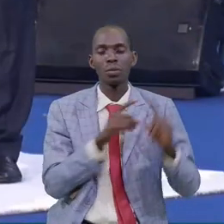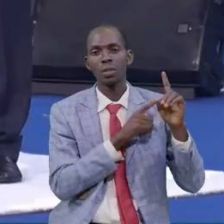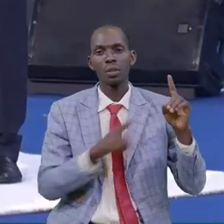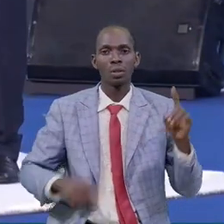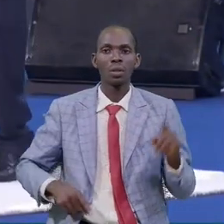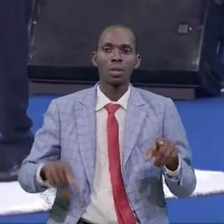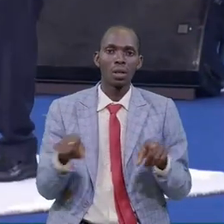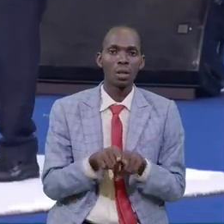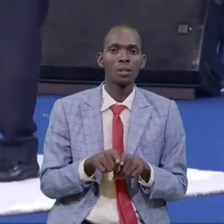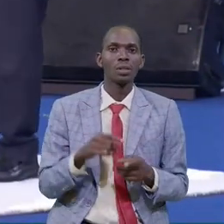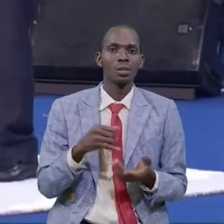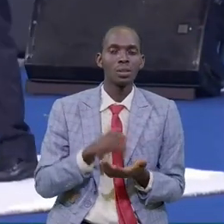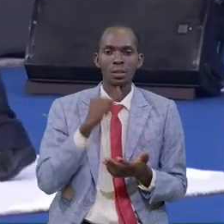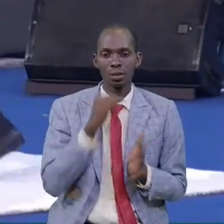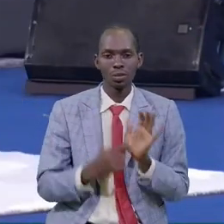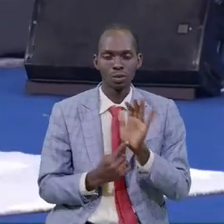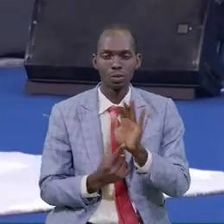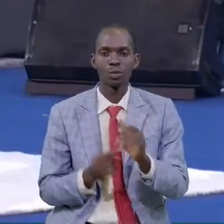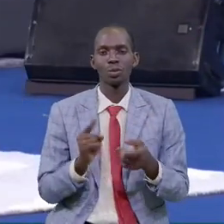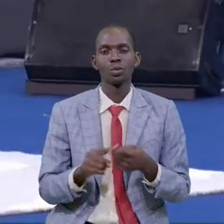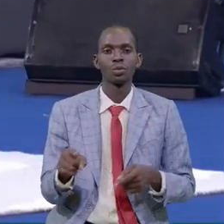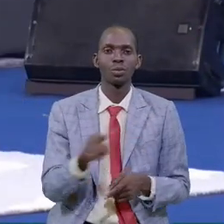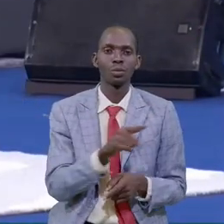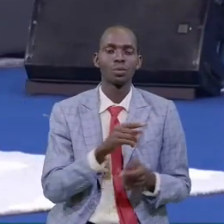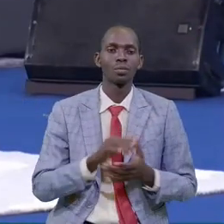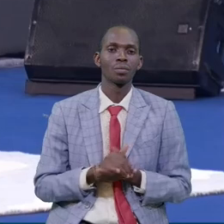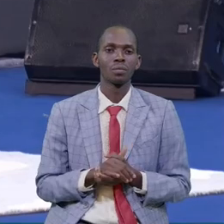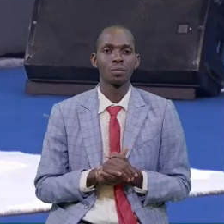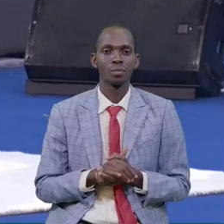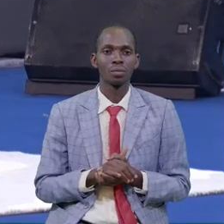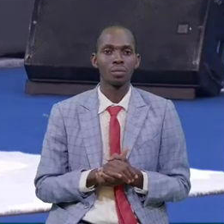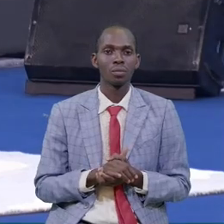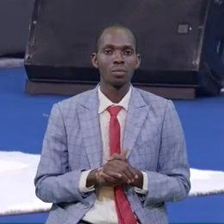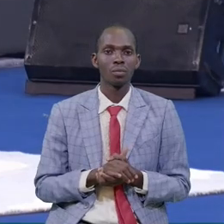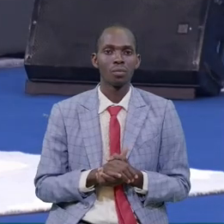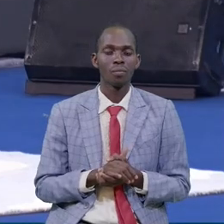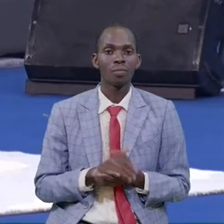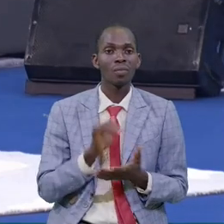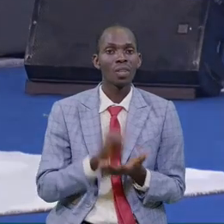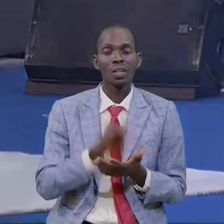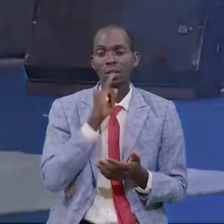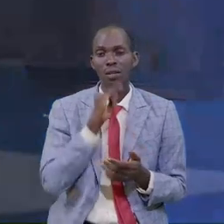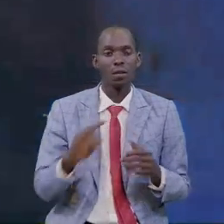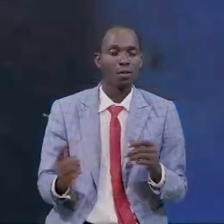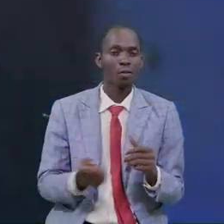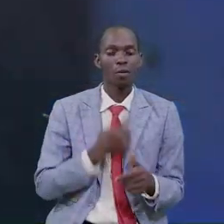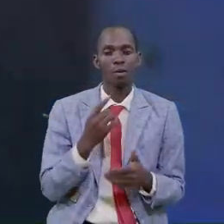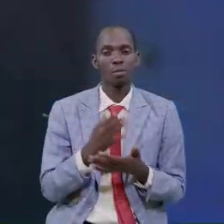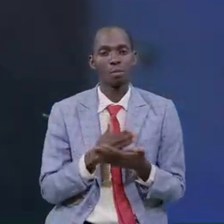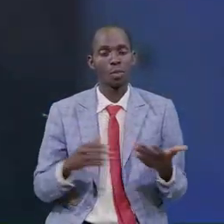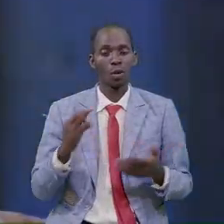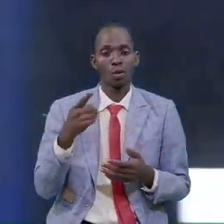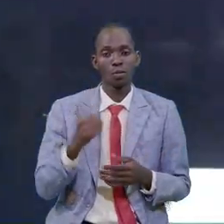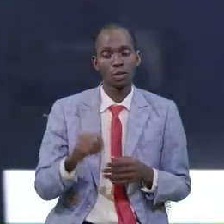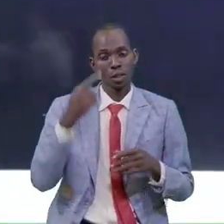unto you. Écoutez la parole et suivez la parole de Dieu comme cela vous est révélé. That's the first part of the covenant, the second part of the